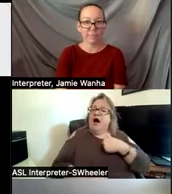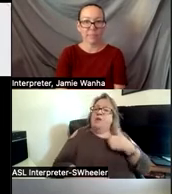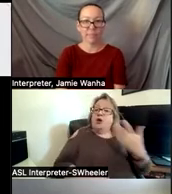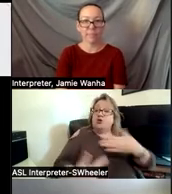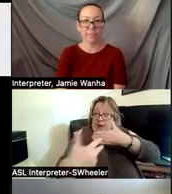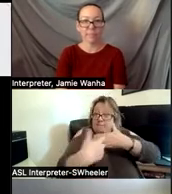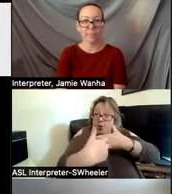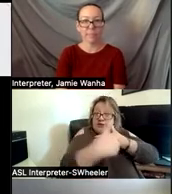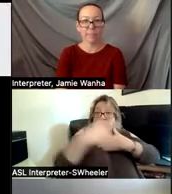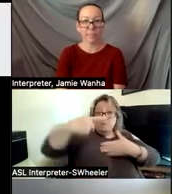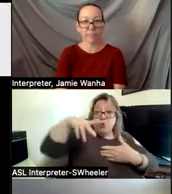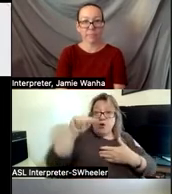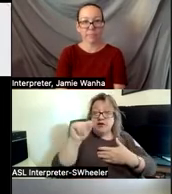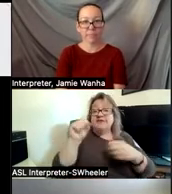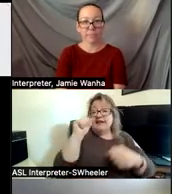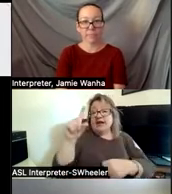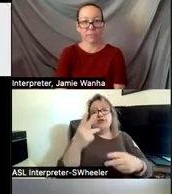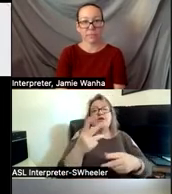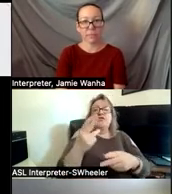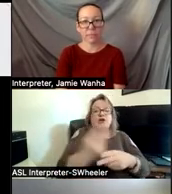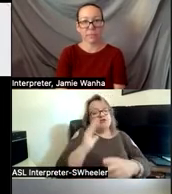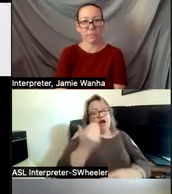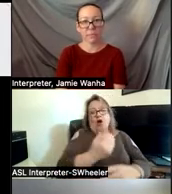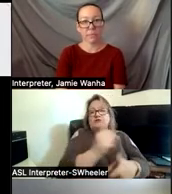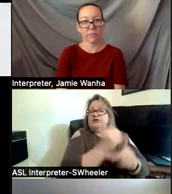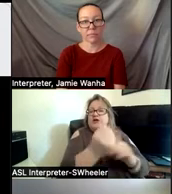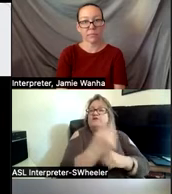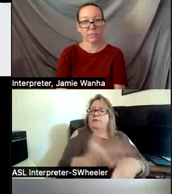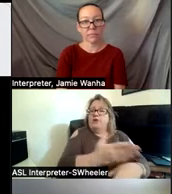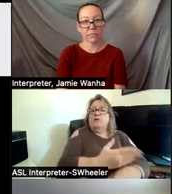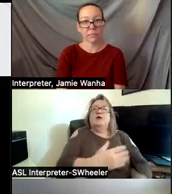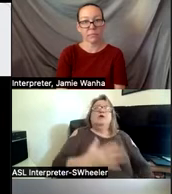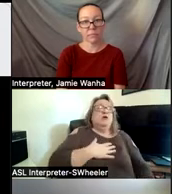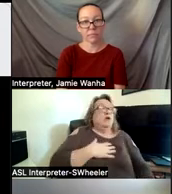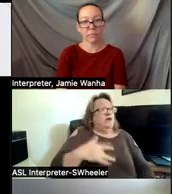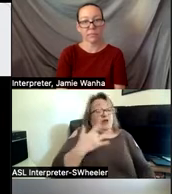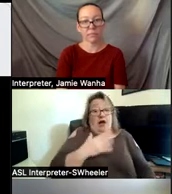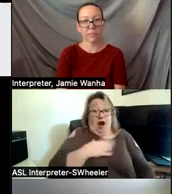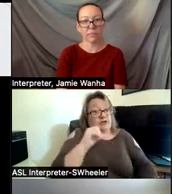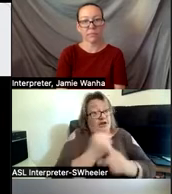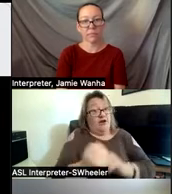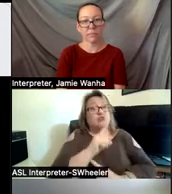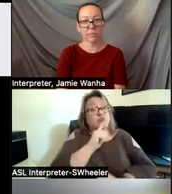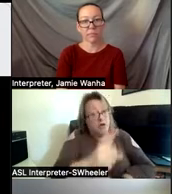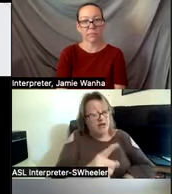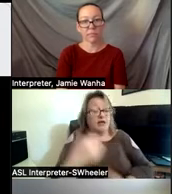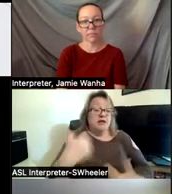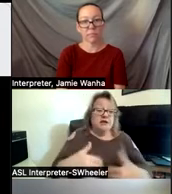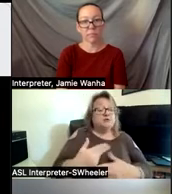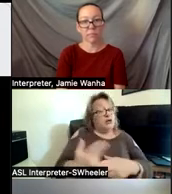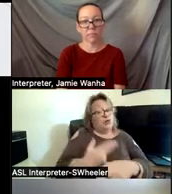this scenario for improvements. So this is something that we feel that our scenario is being